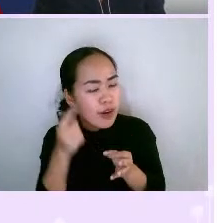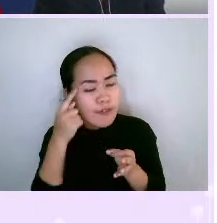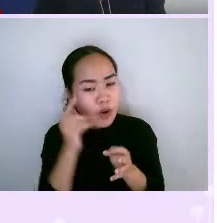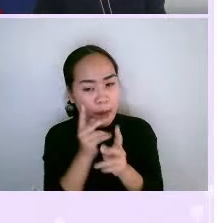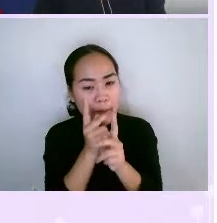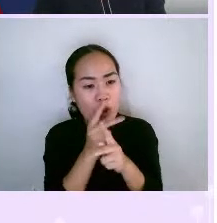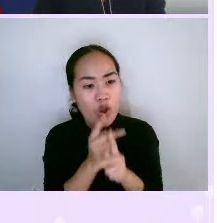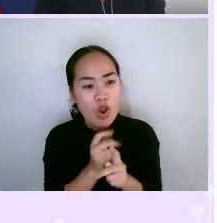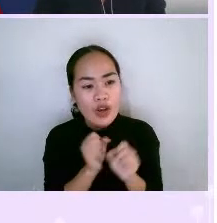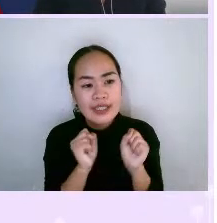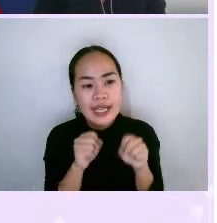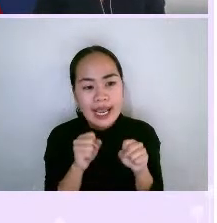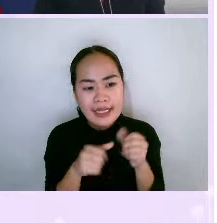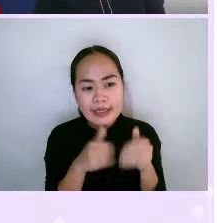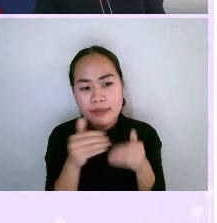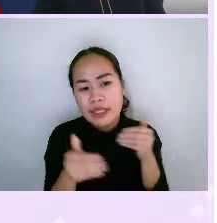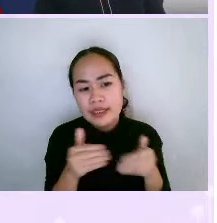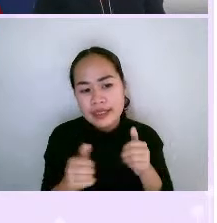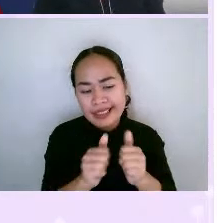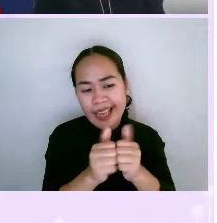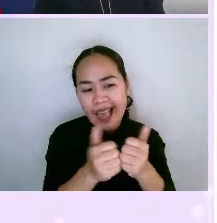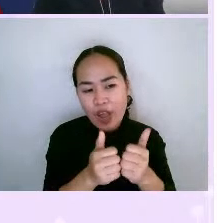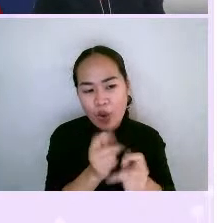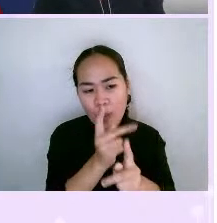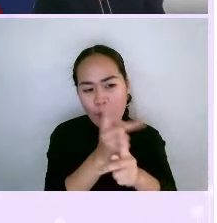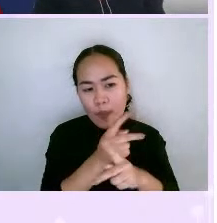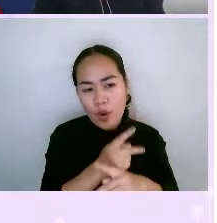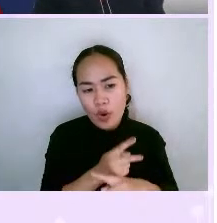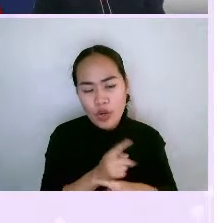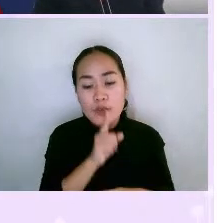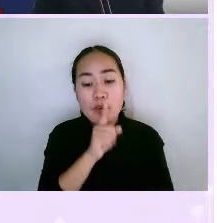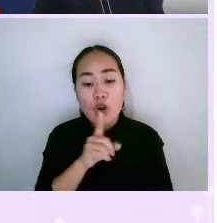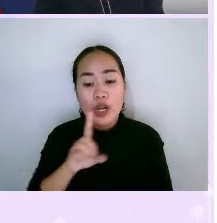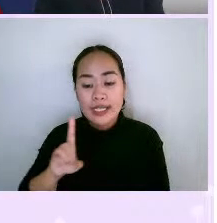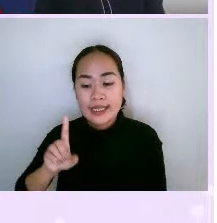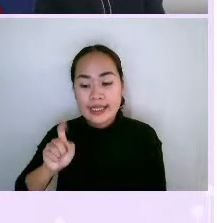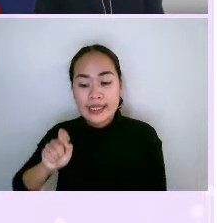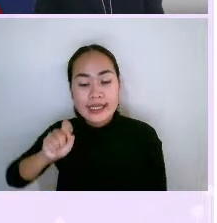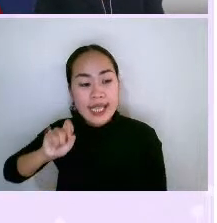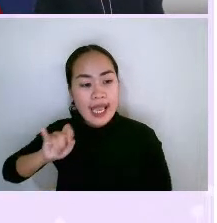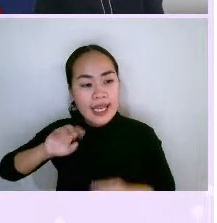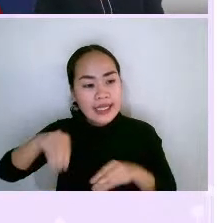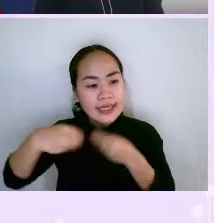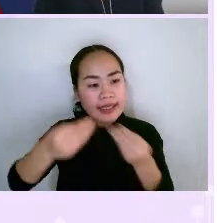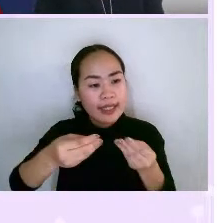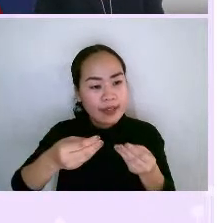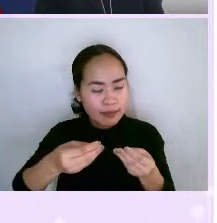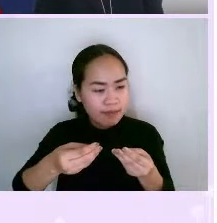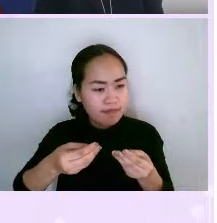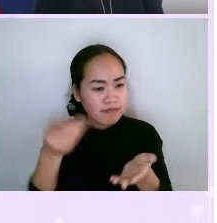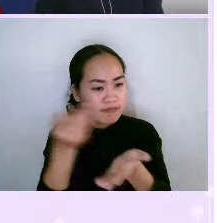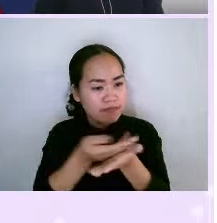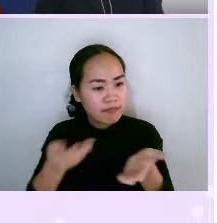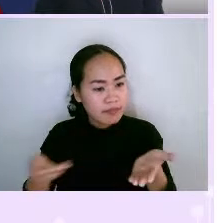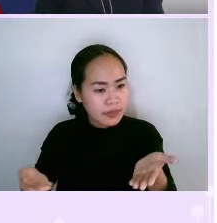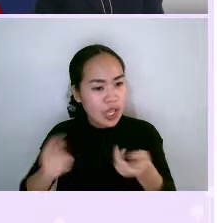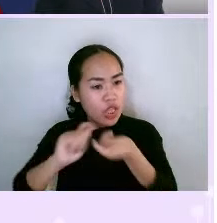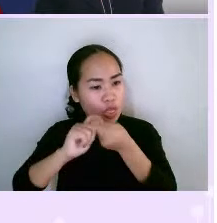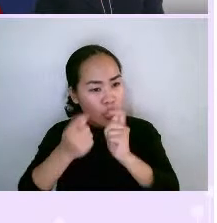processing your products. That is why the DTI po has provided equipment and tools to